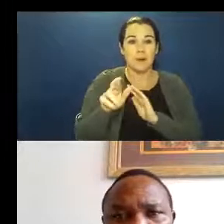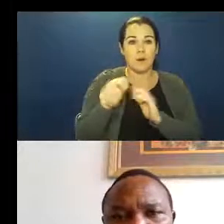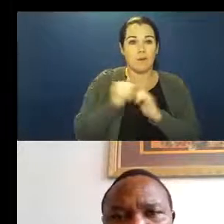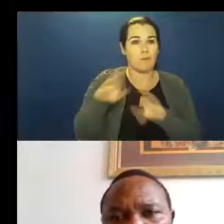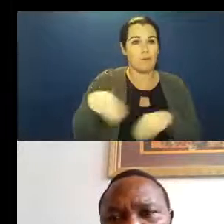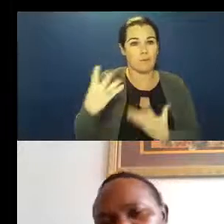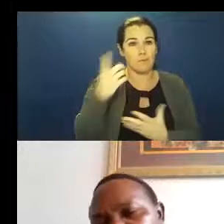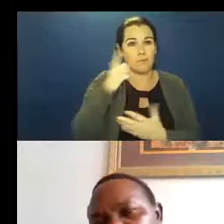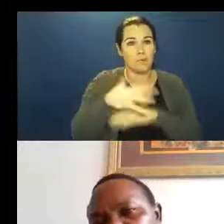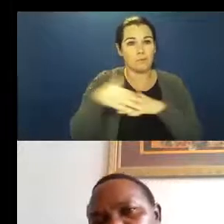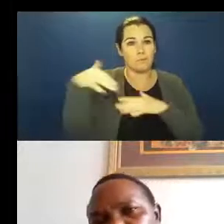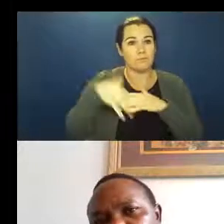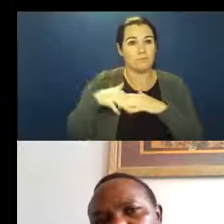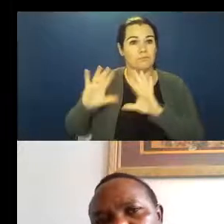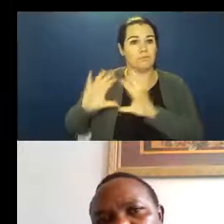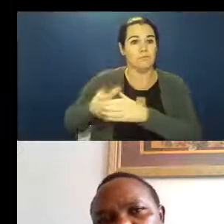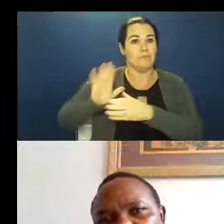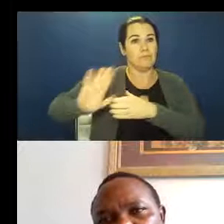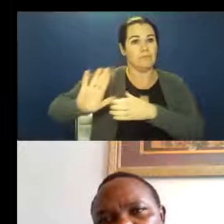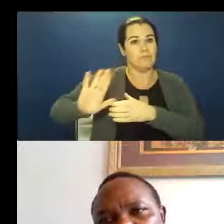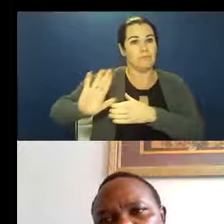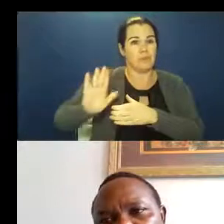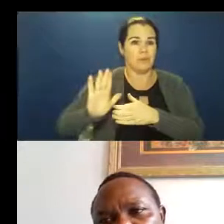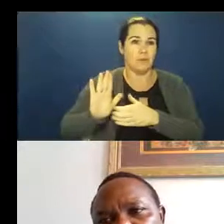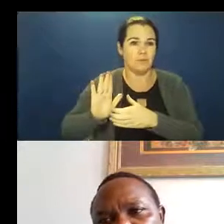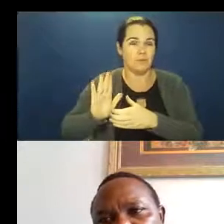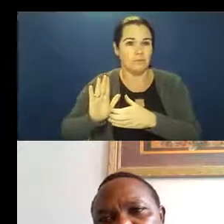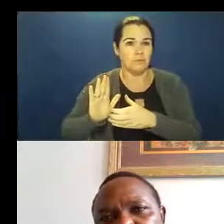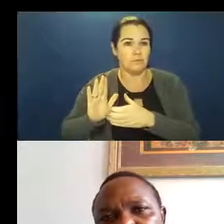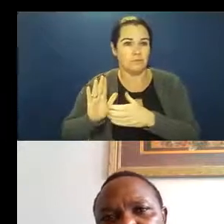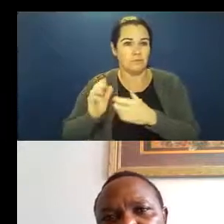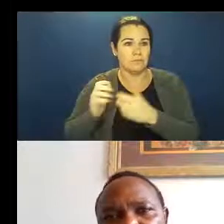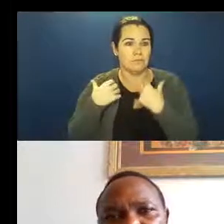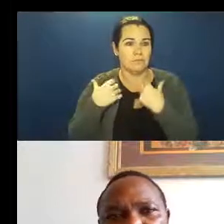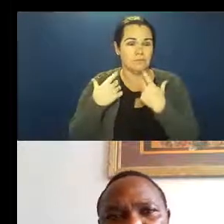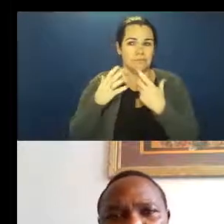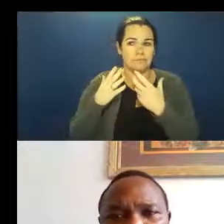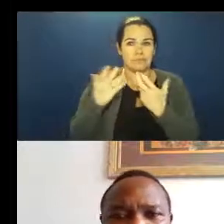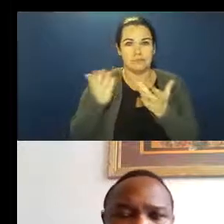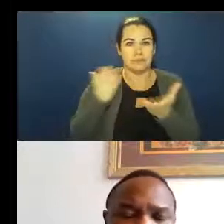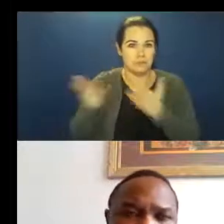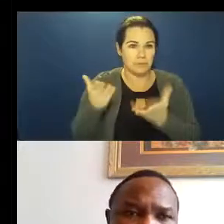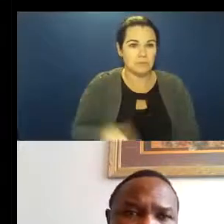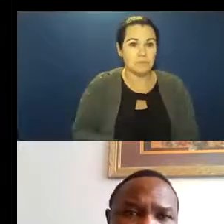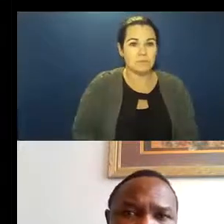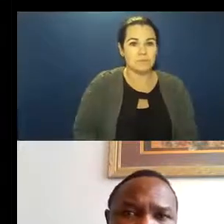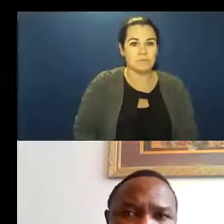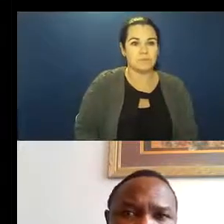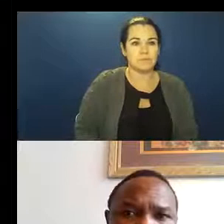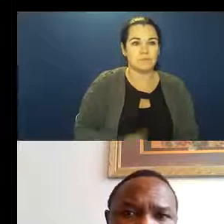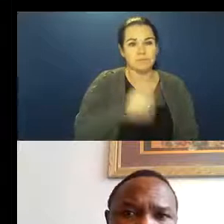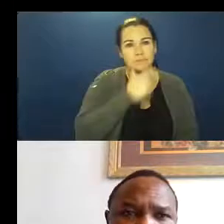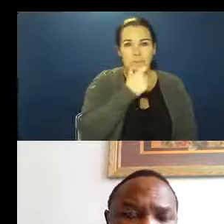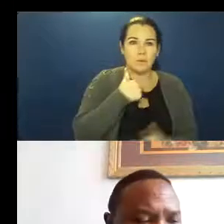rehab counseling programs. So the ideal is to get some